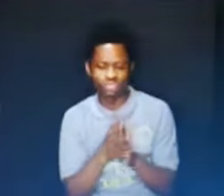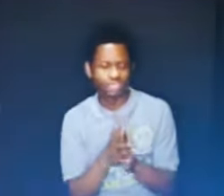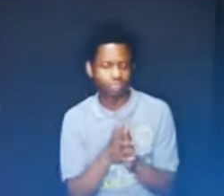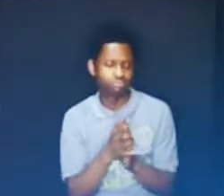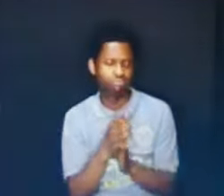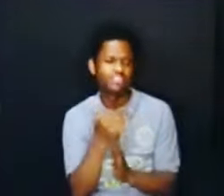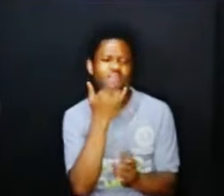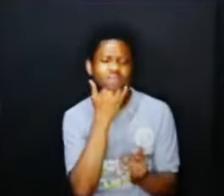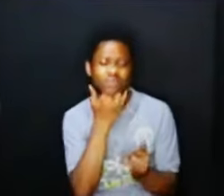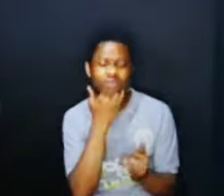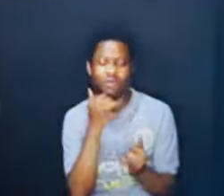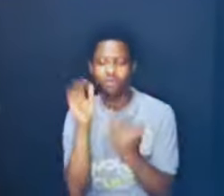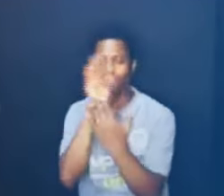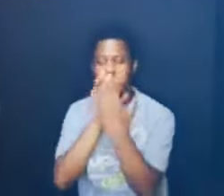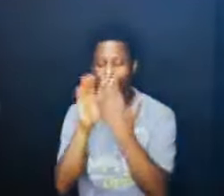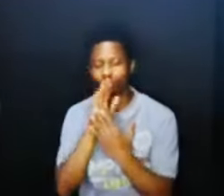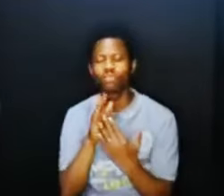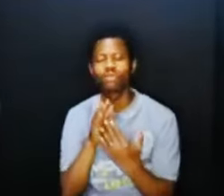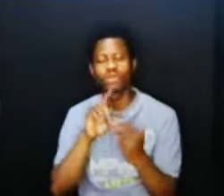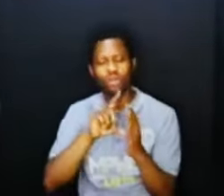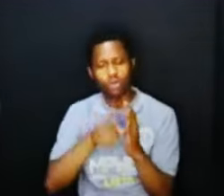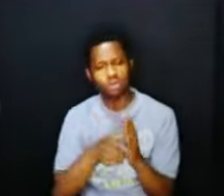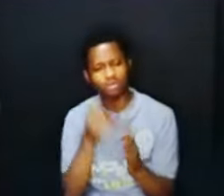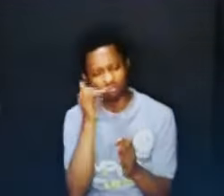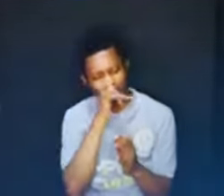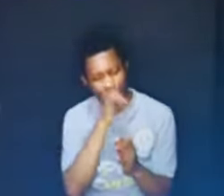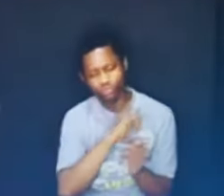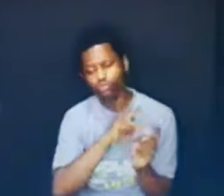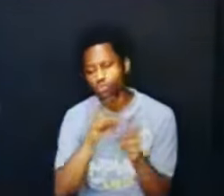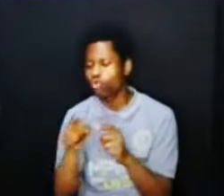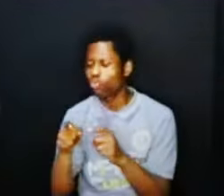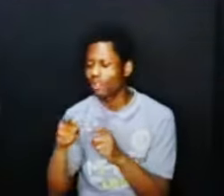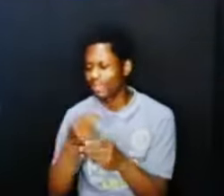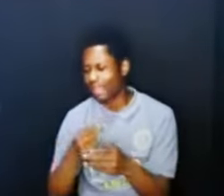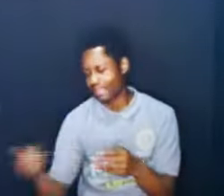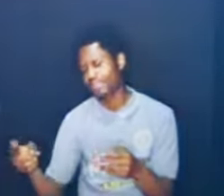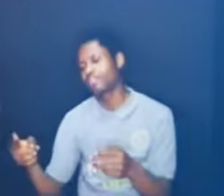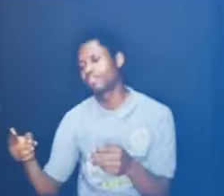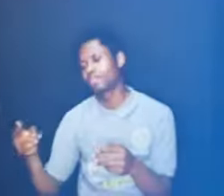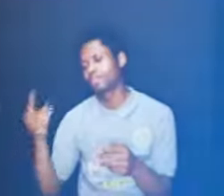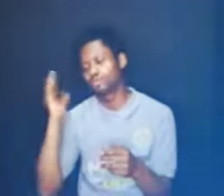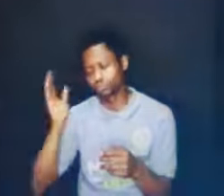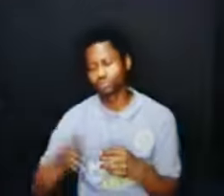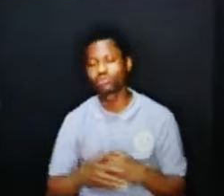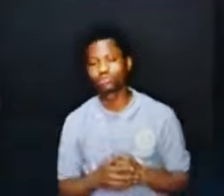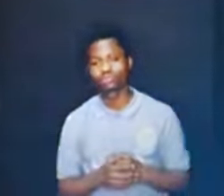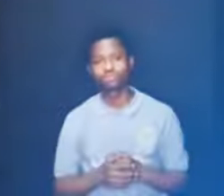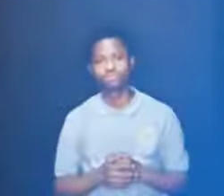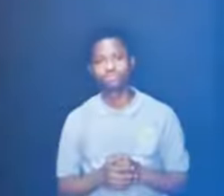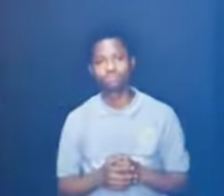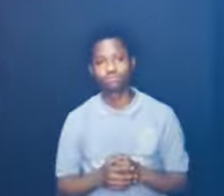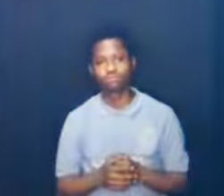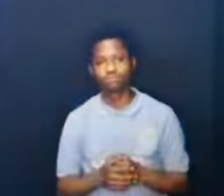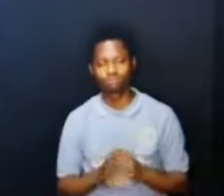na obiara obeka se okwasia no obedi fo akọ oja amani hunukuru. So let's take this big one.